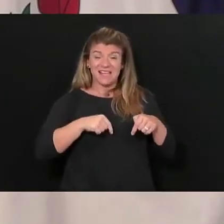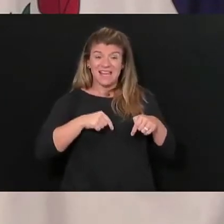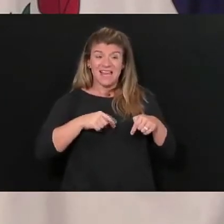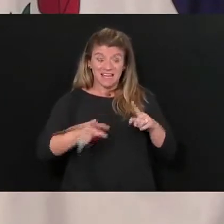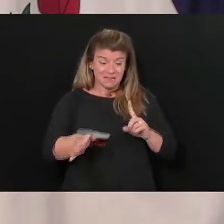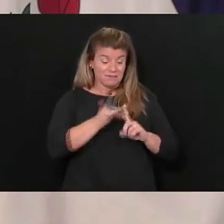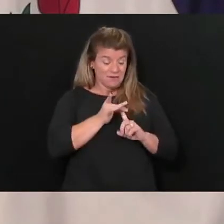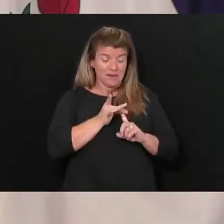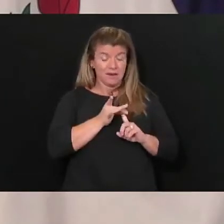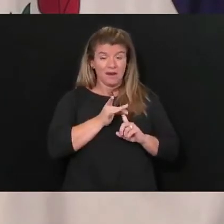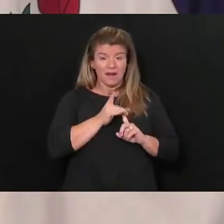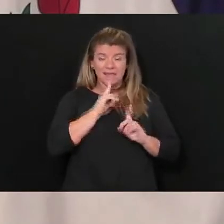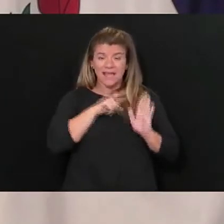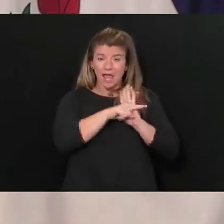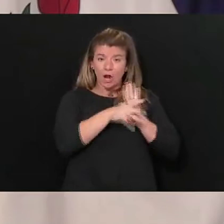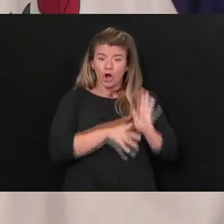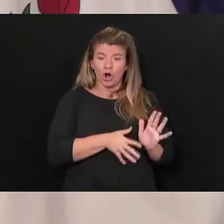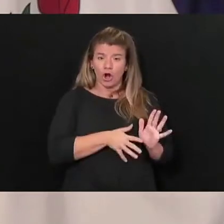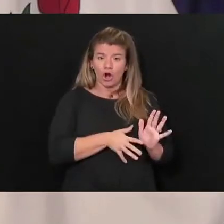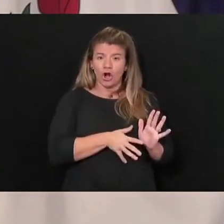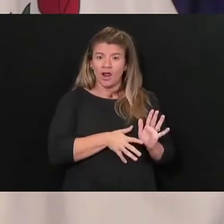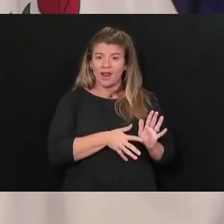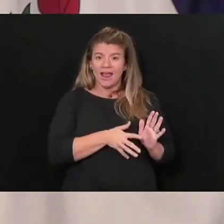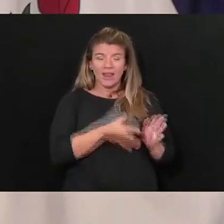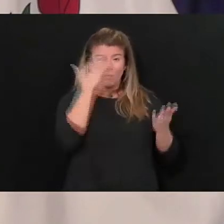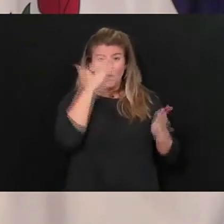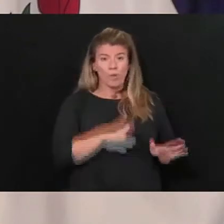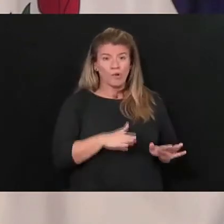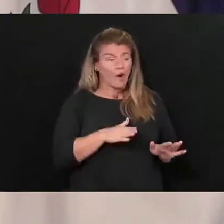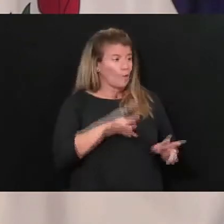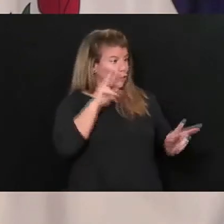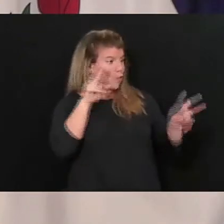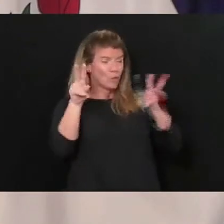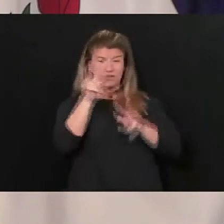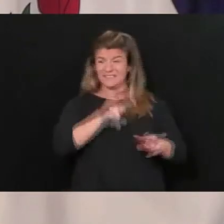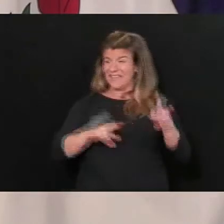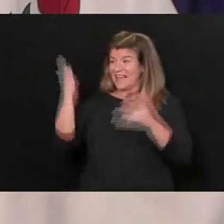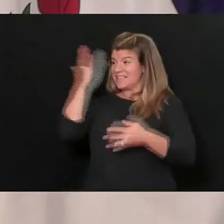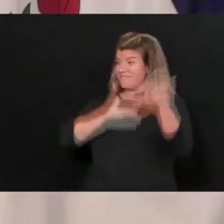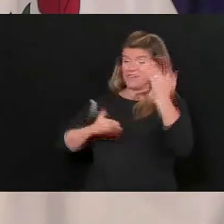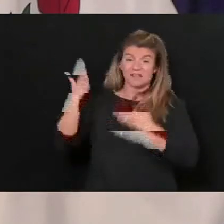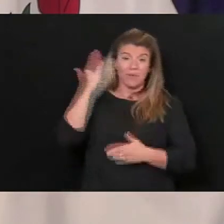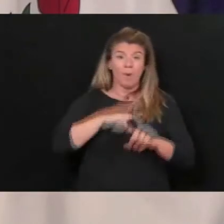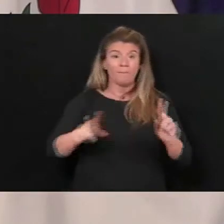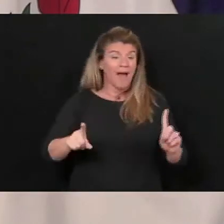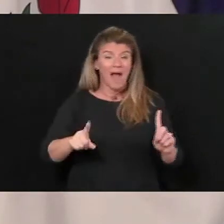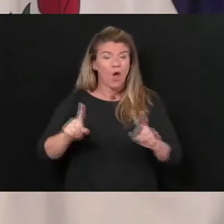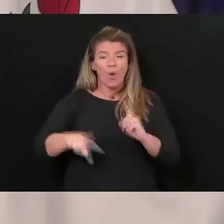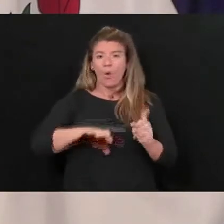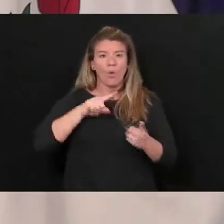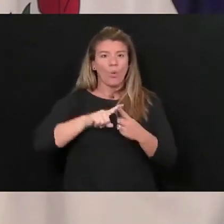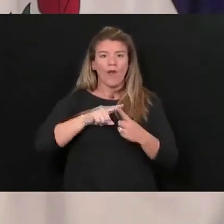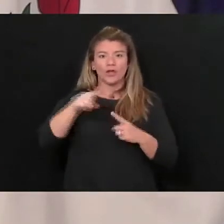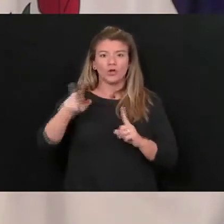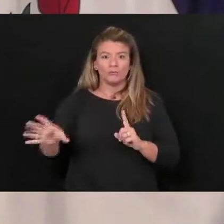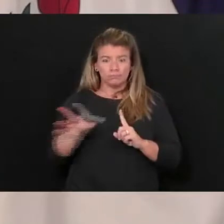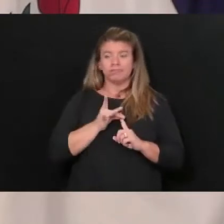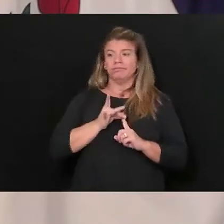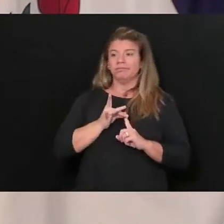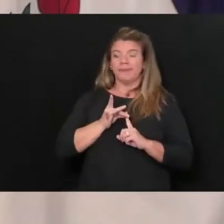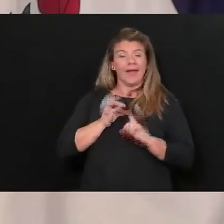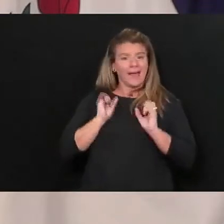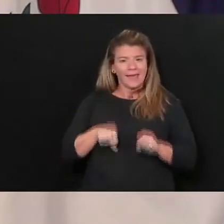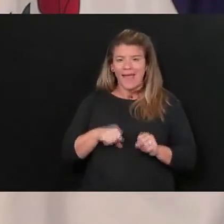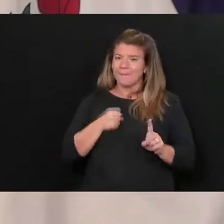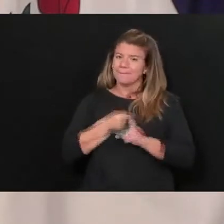and it just doesn't seem like it's possible in a lot of ways, but boy, when it jumps on you, it turns into bad stuff.